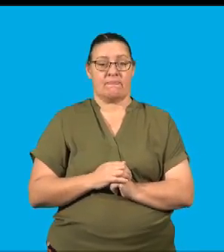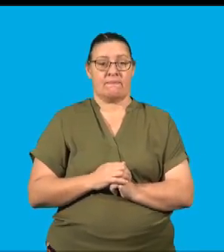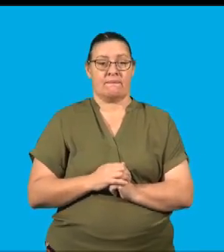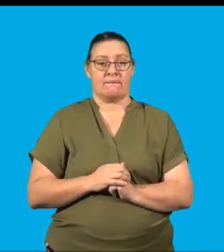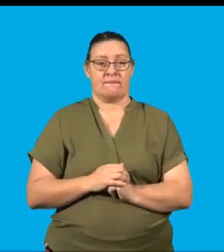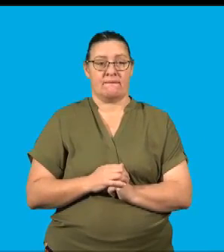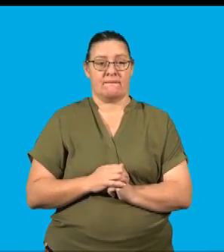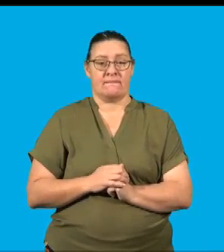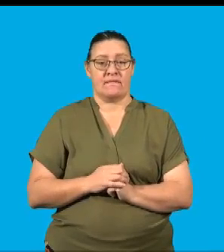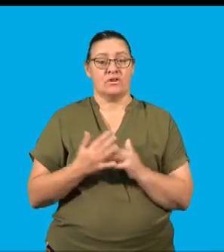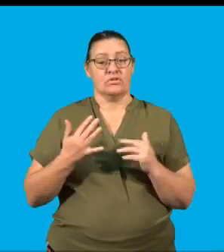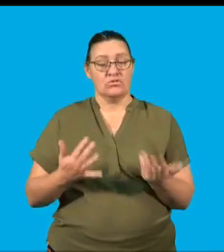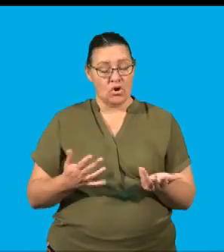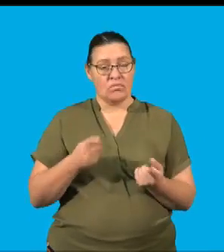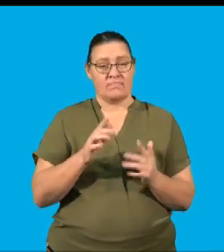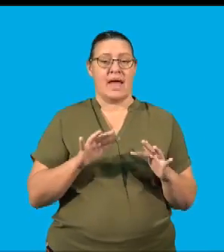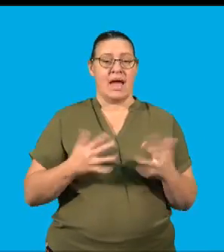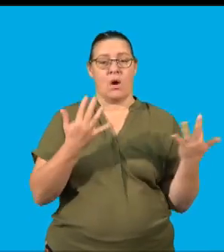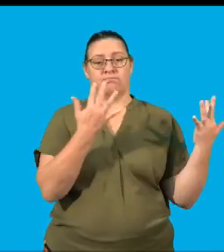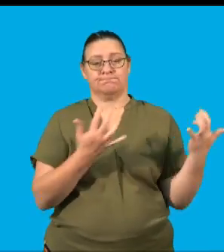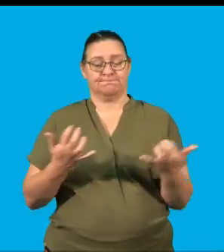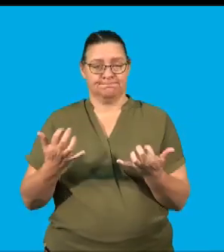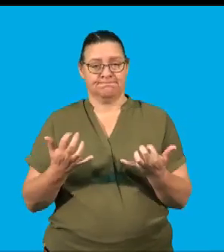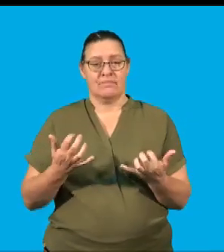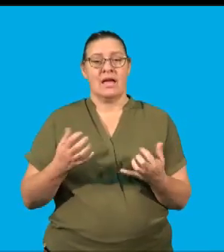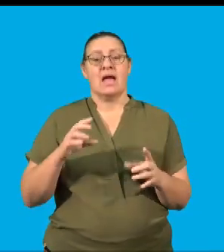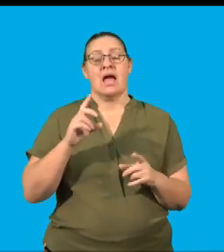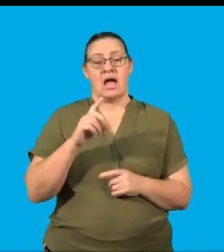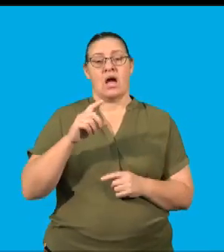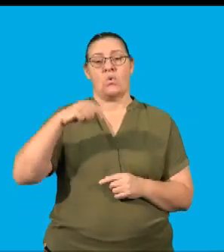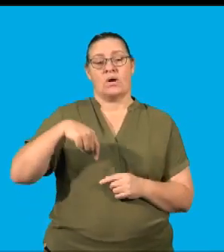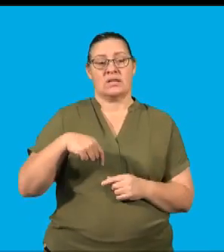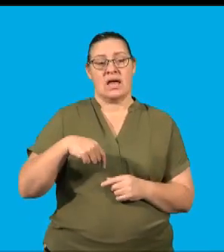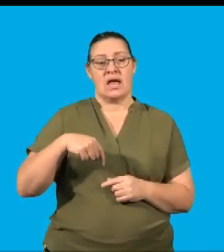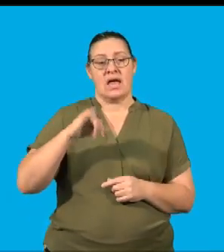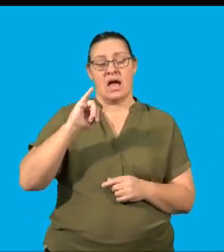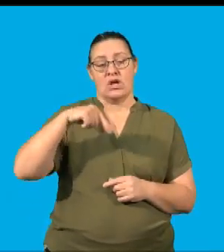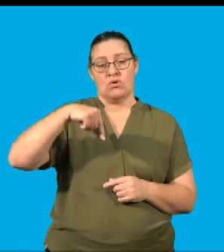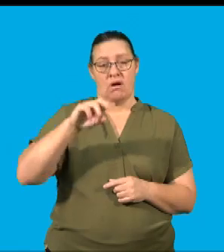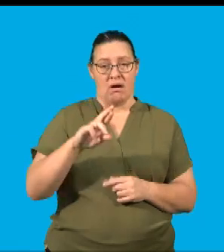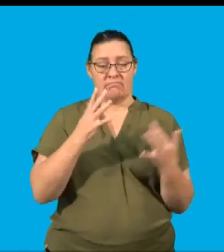74,5. So this is how you calculate the interquartile range.